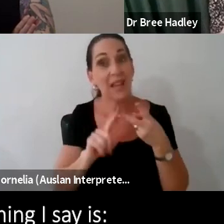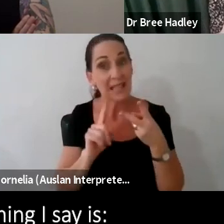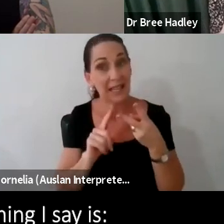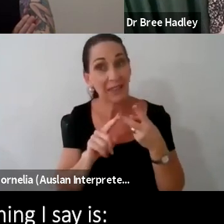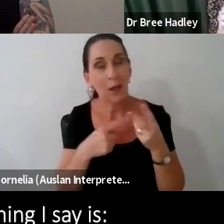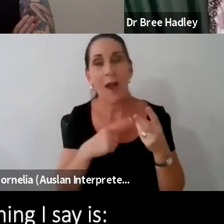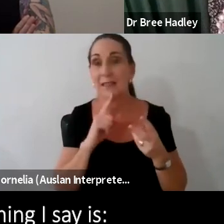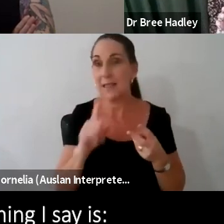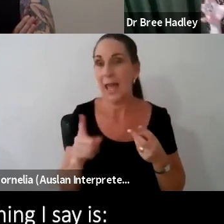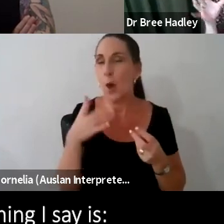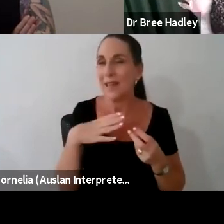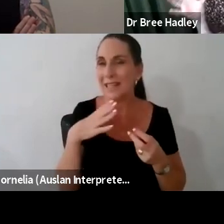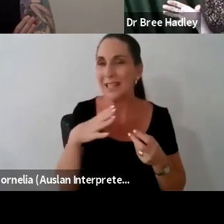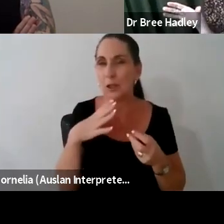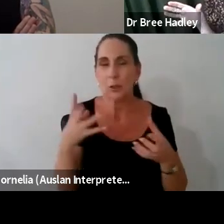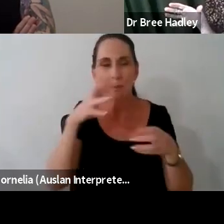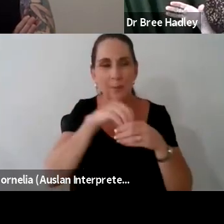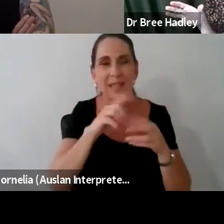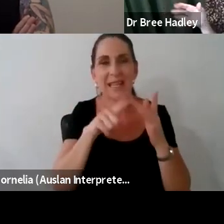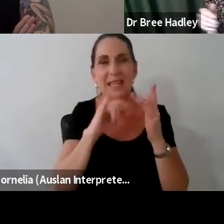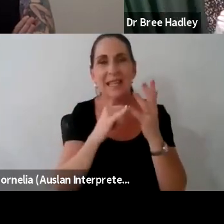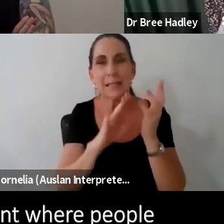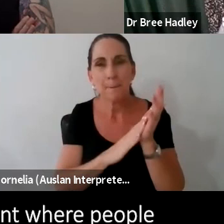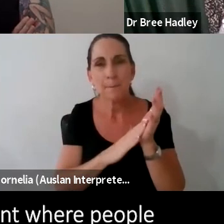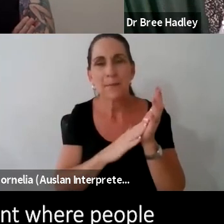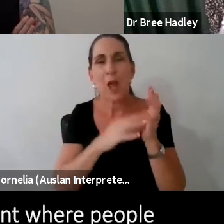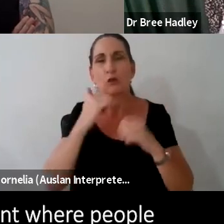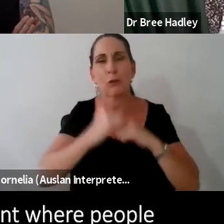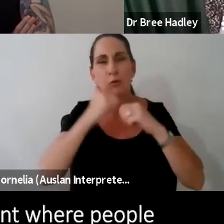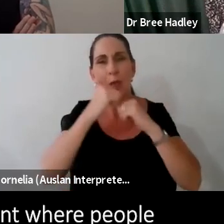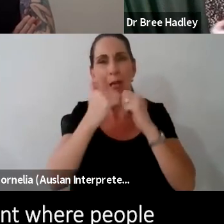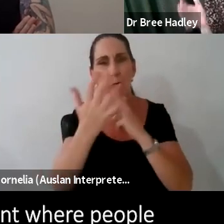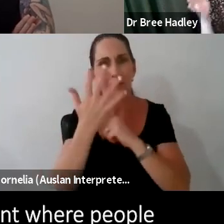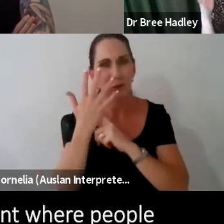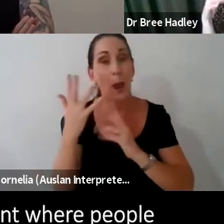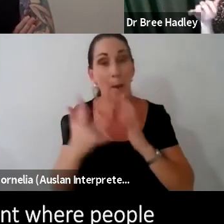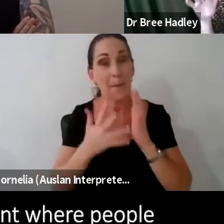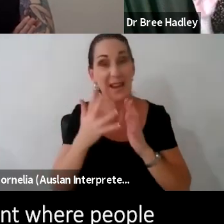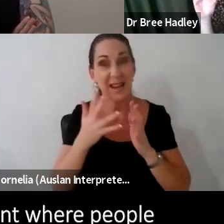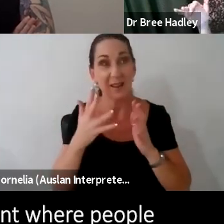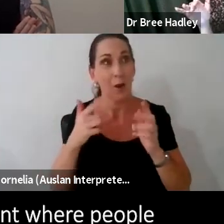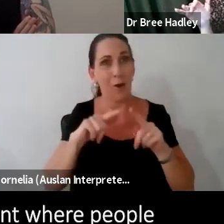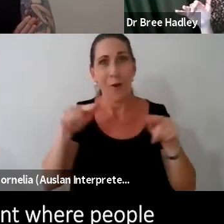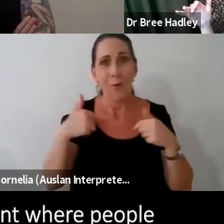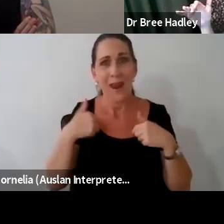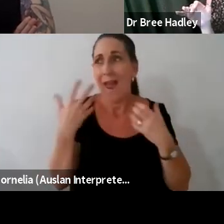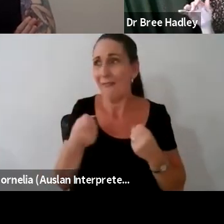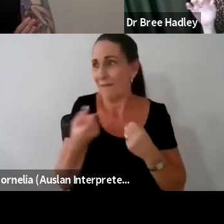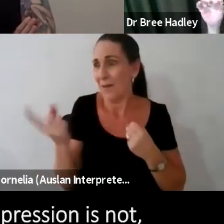do need to relate it to the isms and the structural oppression. We are in a moment where people have experienced structural